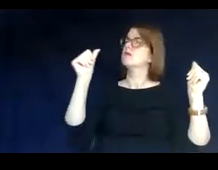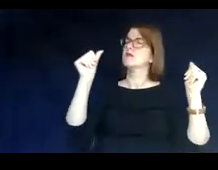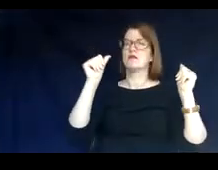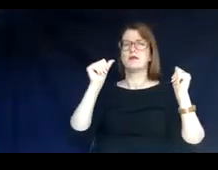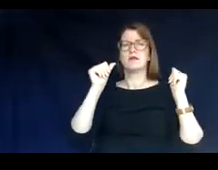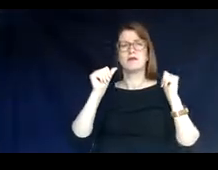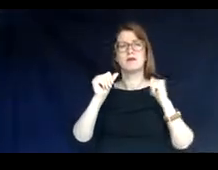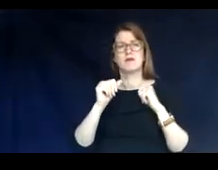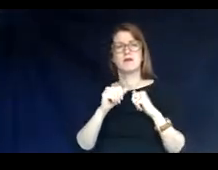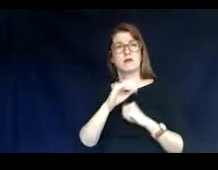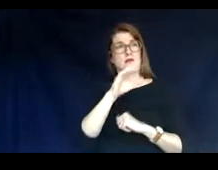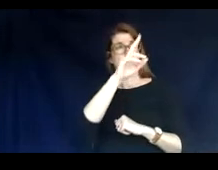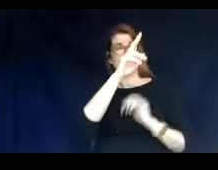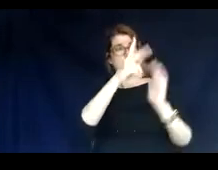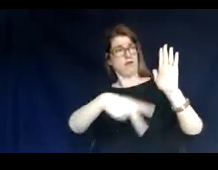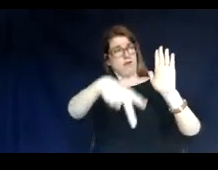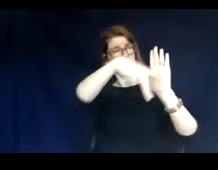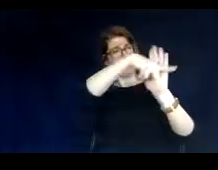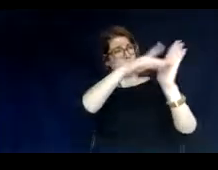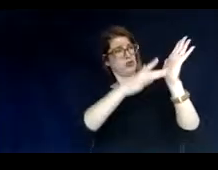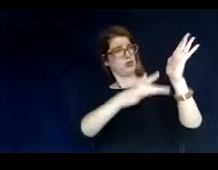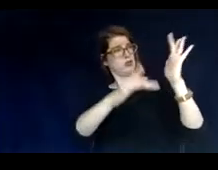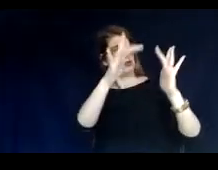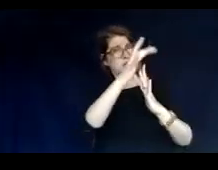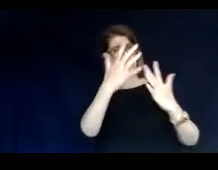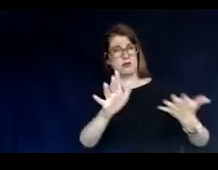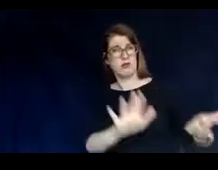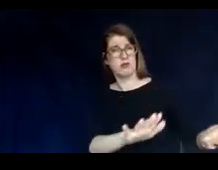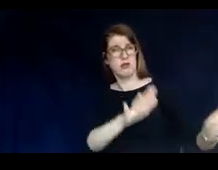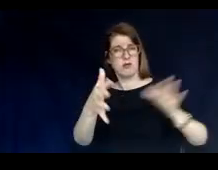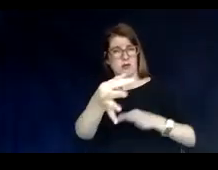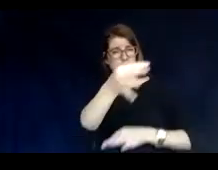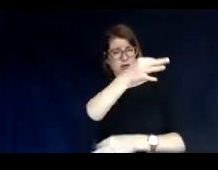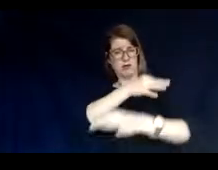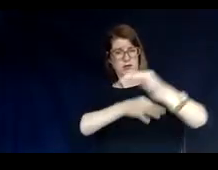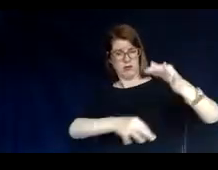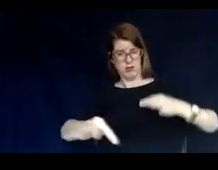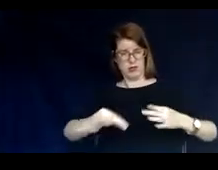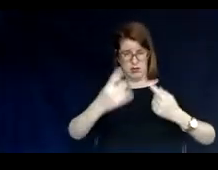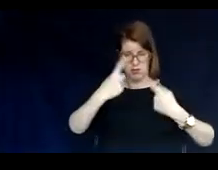Where you lost your life so I could find it.